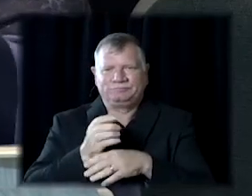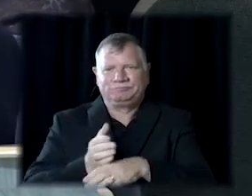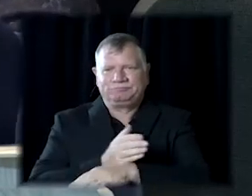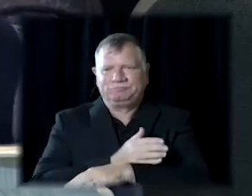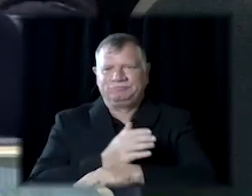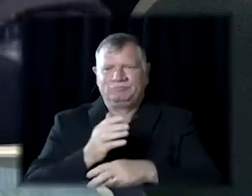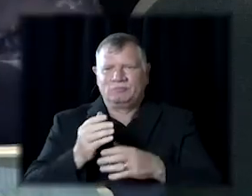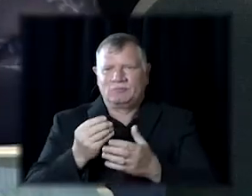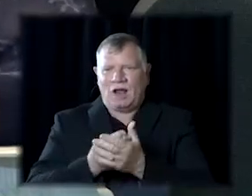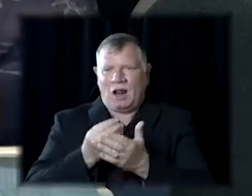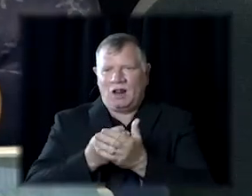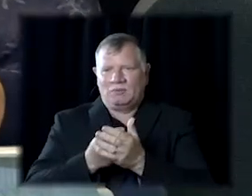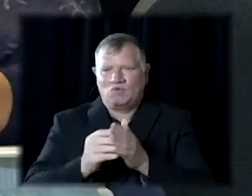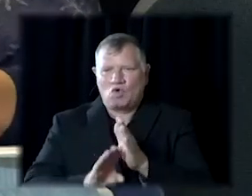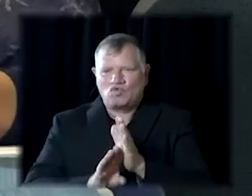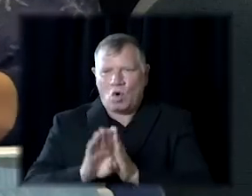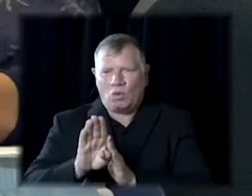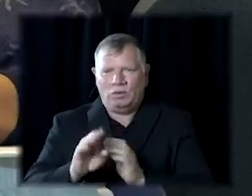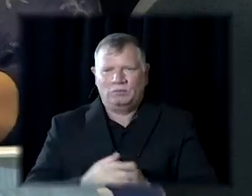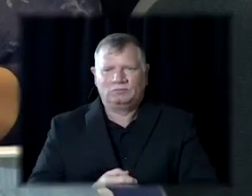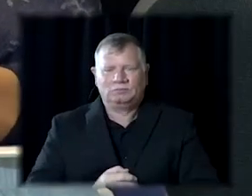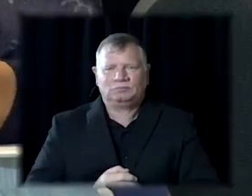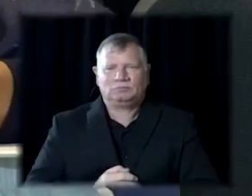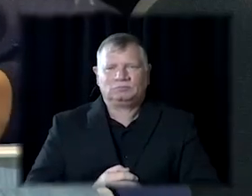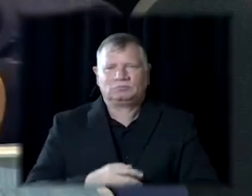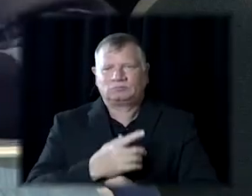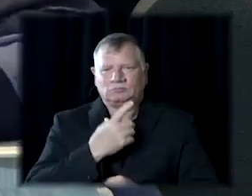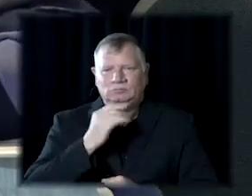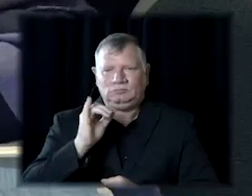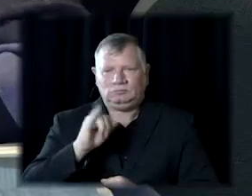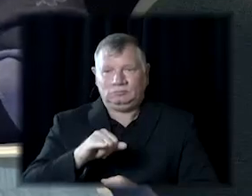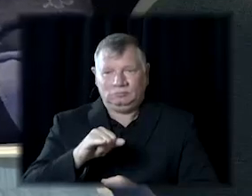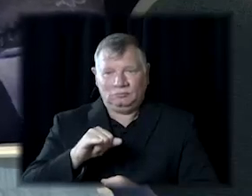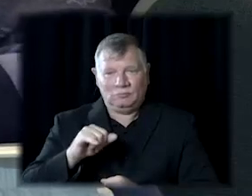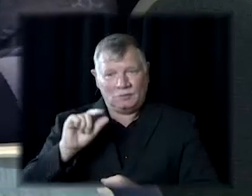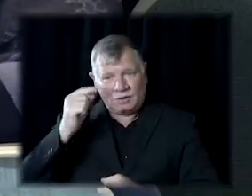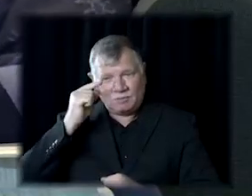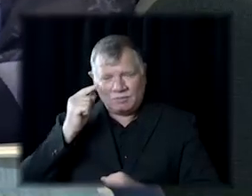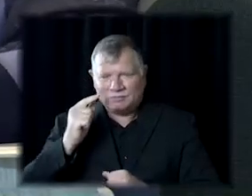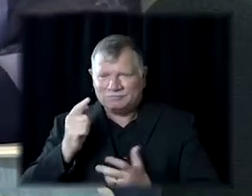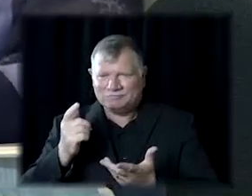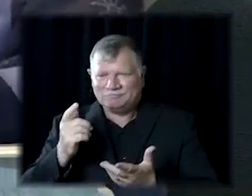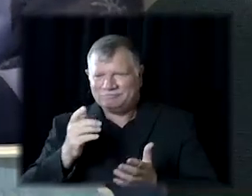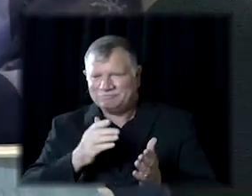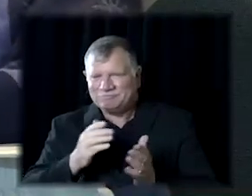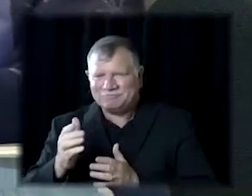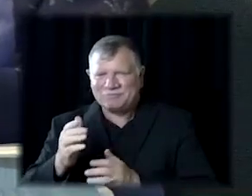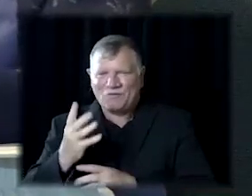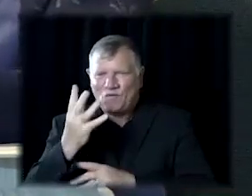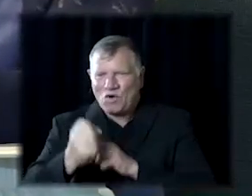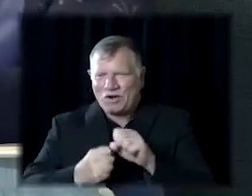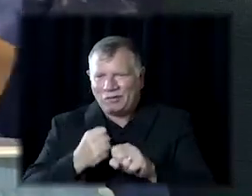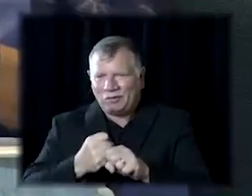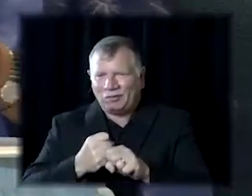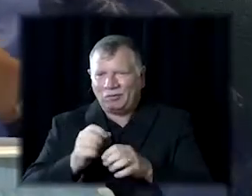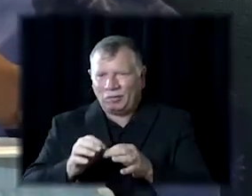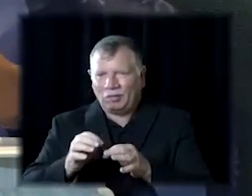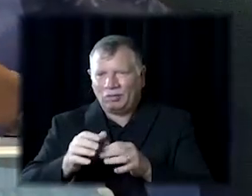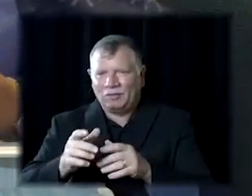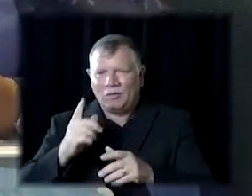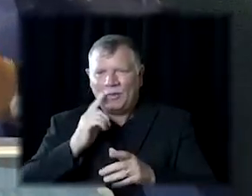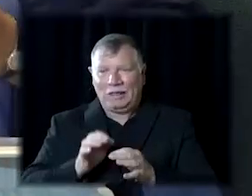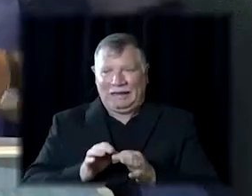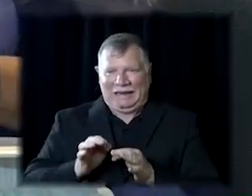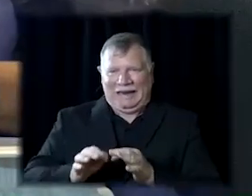economic growth. Given the government's intentions to implement it over 4 years, we had to delay the economic growth that